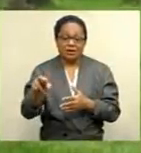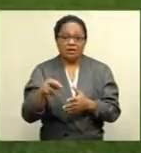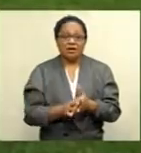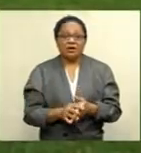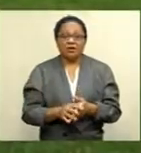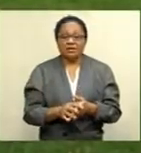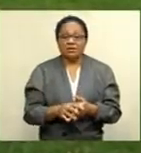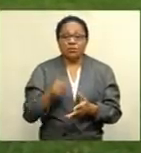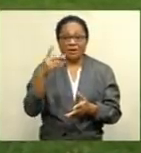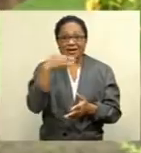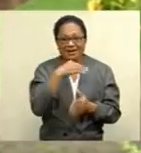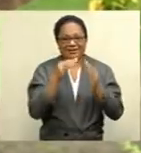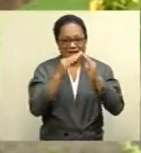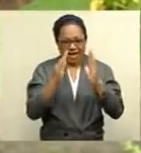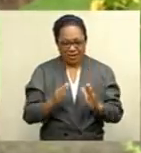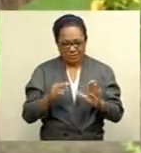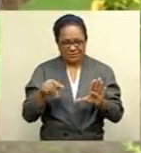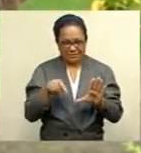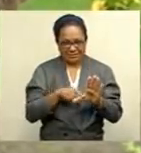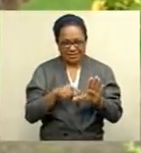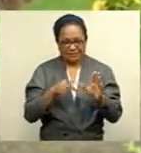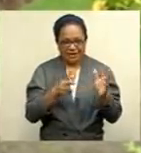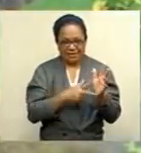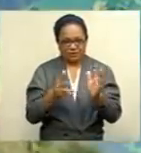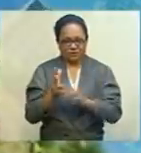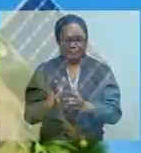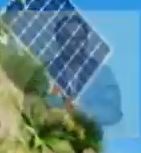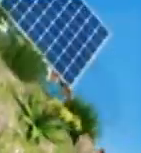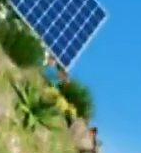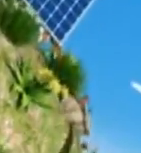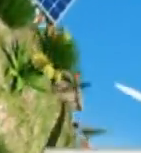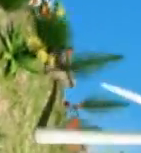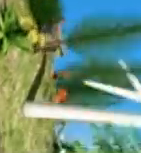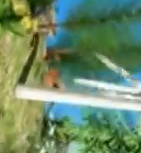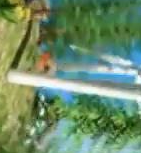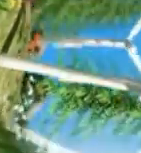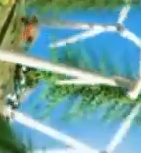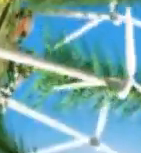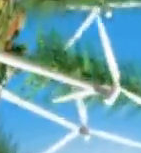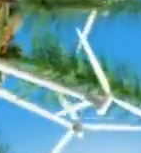villages. Sainia Nimboila, FBC News.